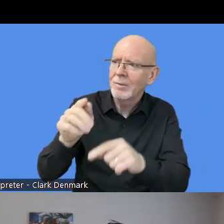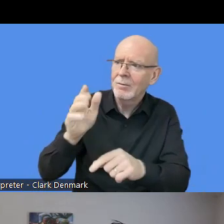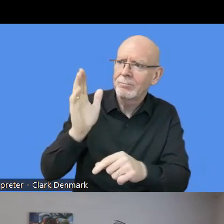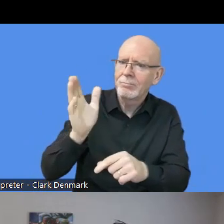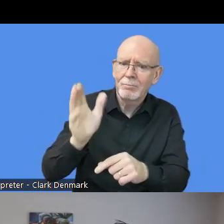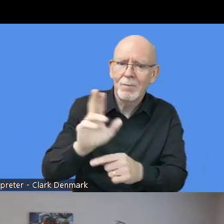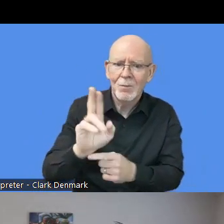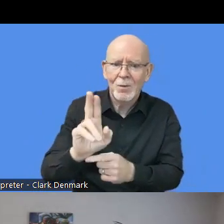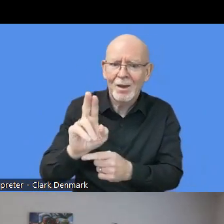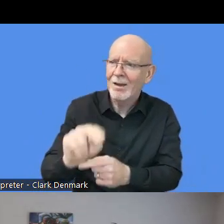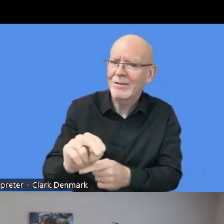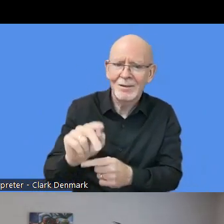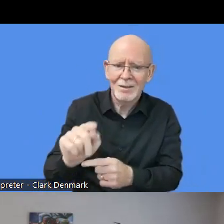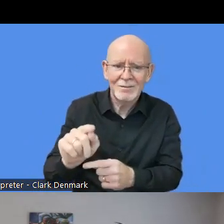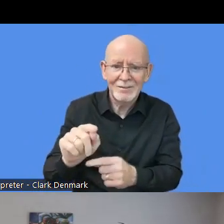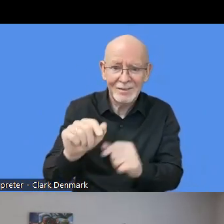So